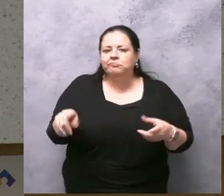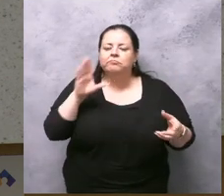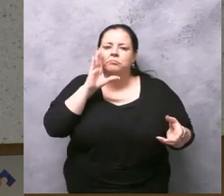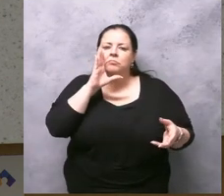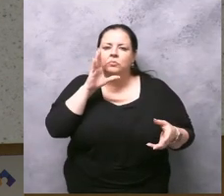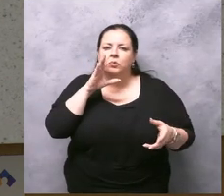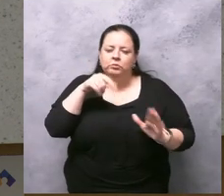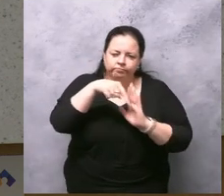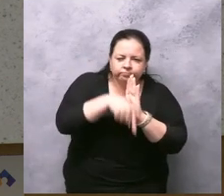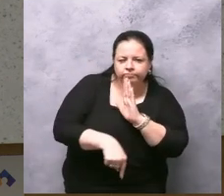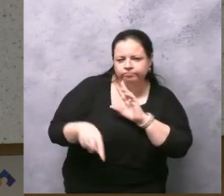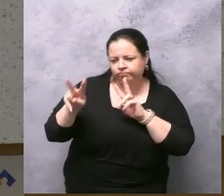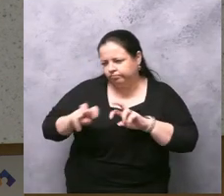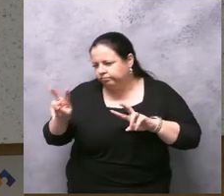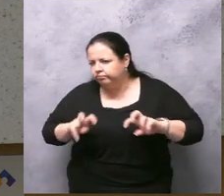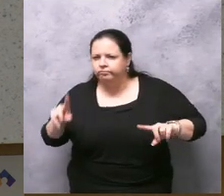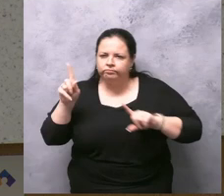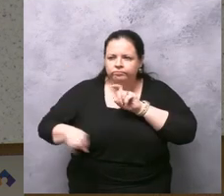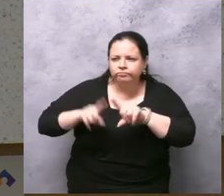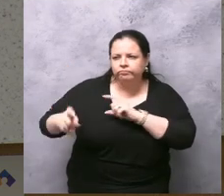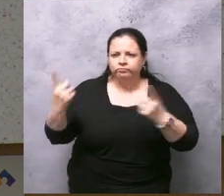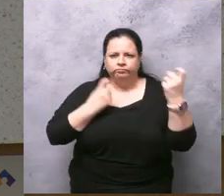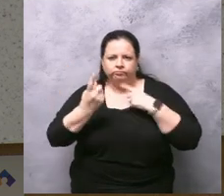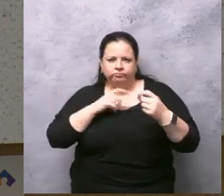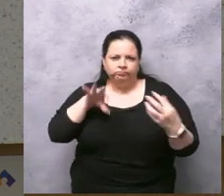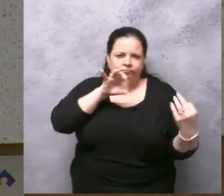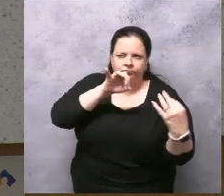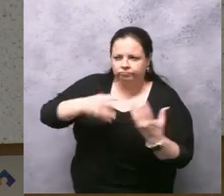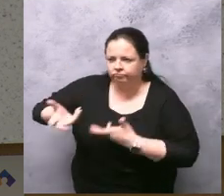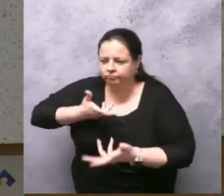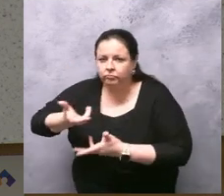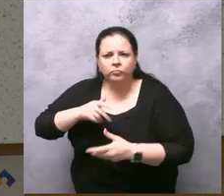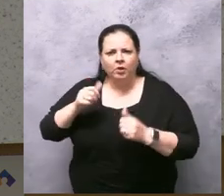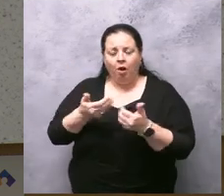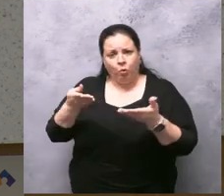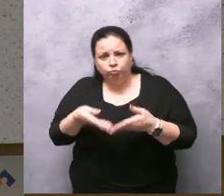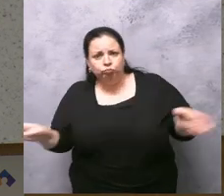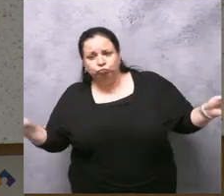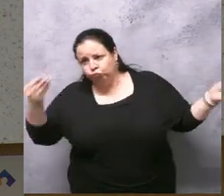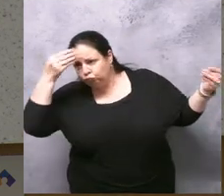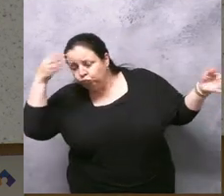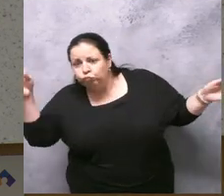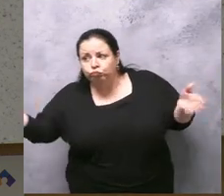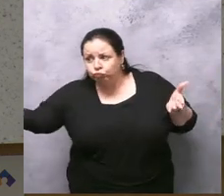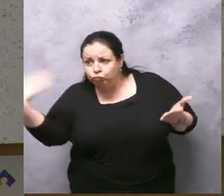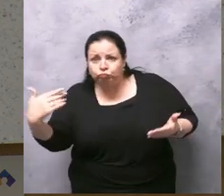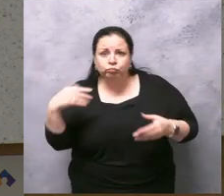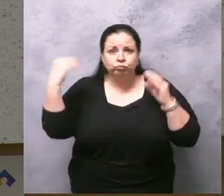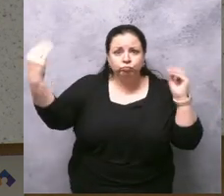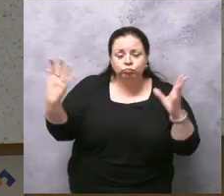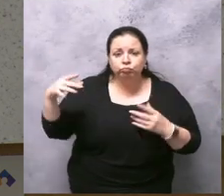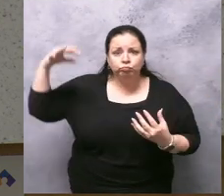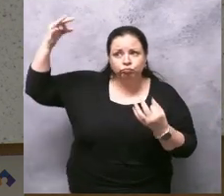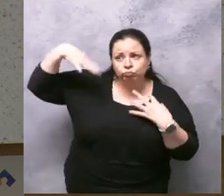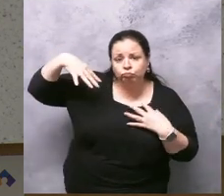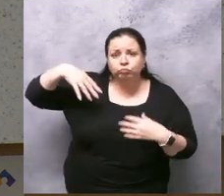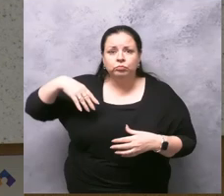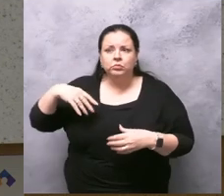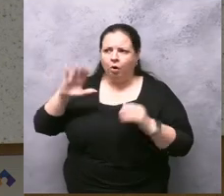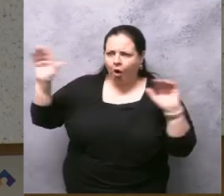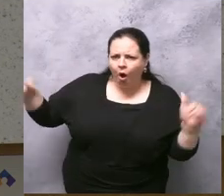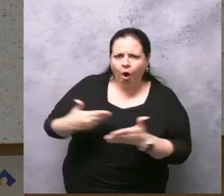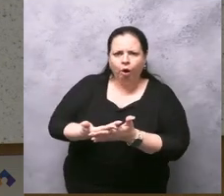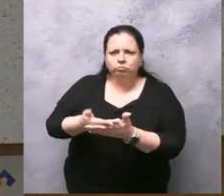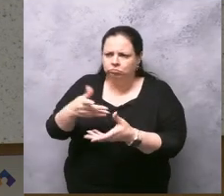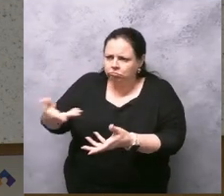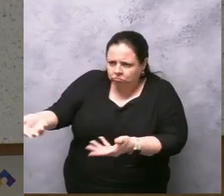to dig in deeper, to ask questions of, and we seek any feedback from educators. Our committee is open to ideas and input so that we can make sure we hear all voices and making it the best place